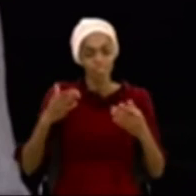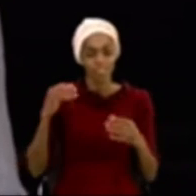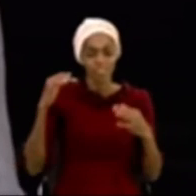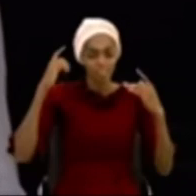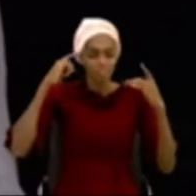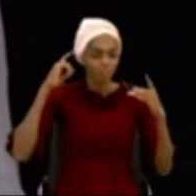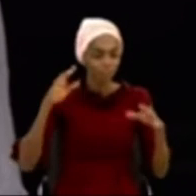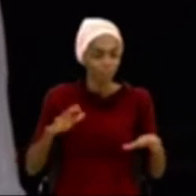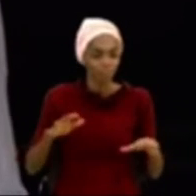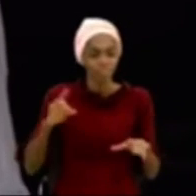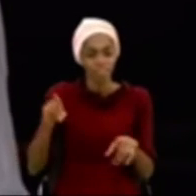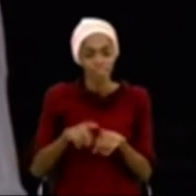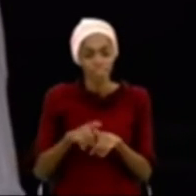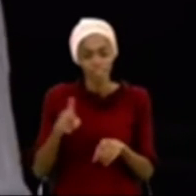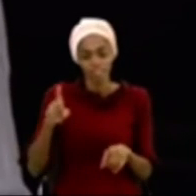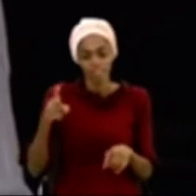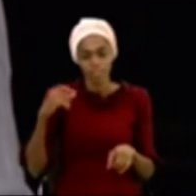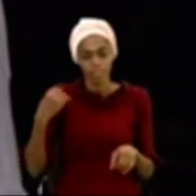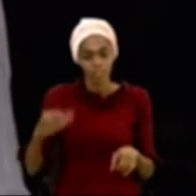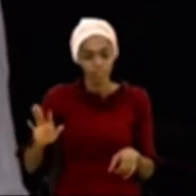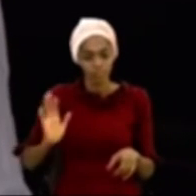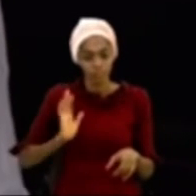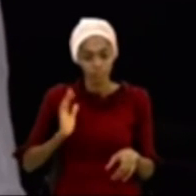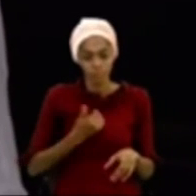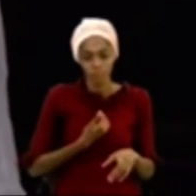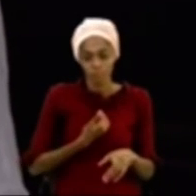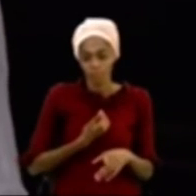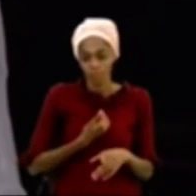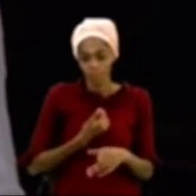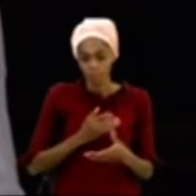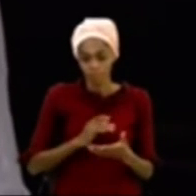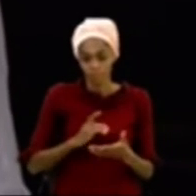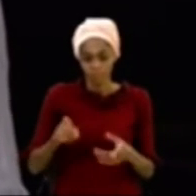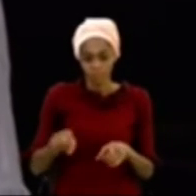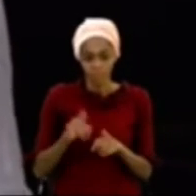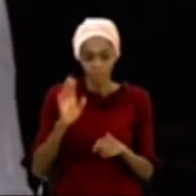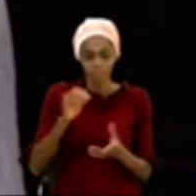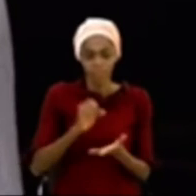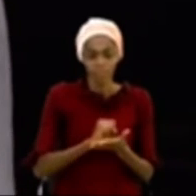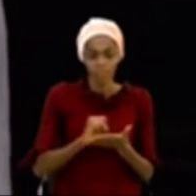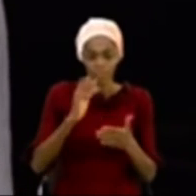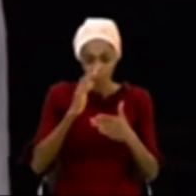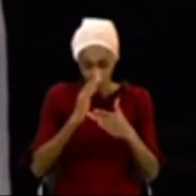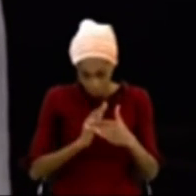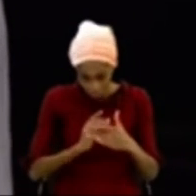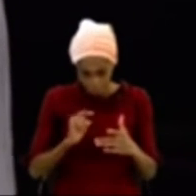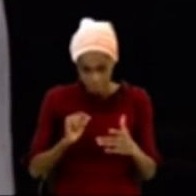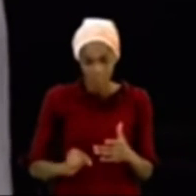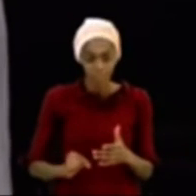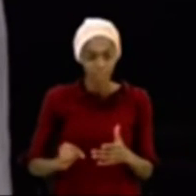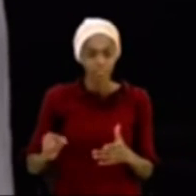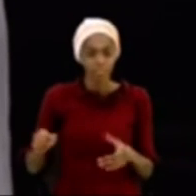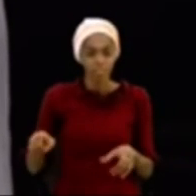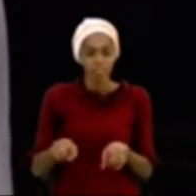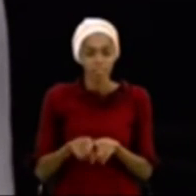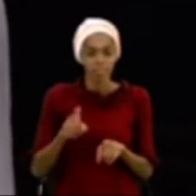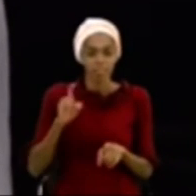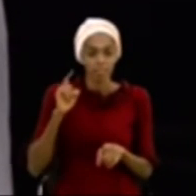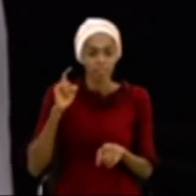your saints bow down, as your people sing. We will rise with